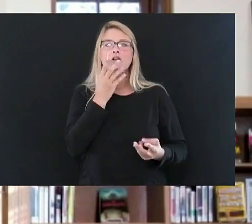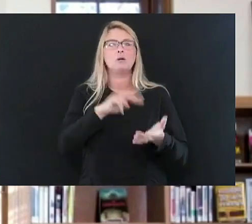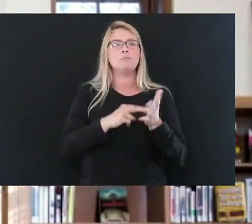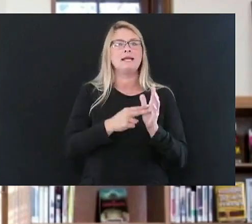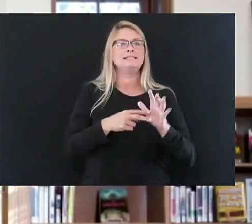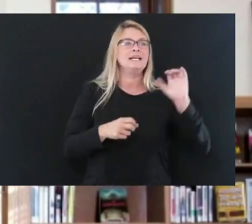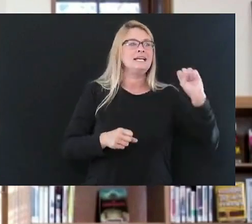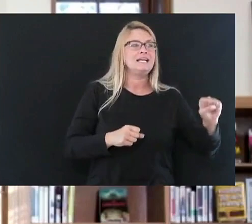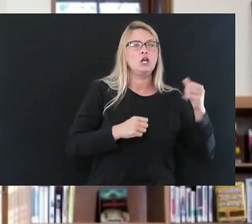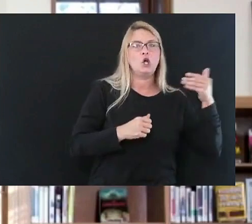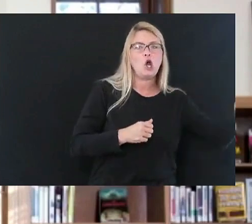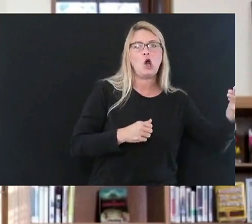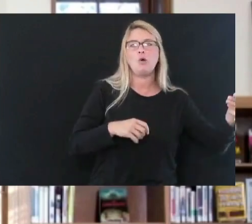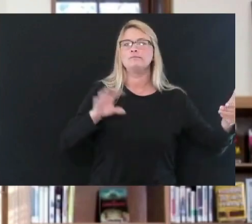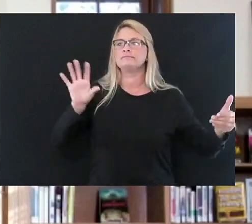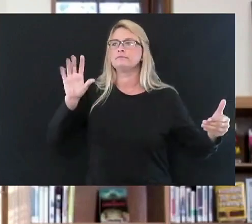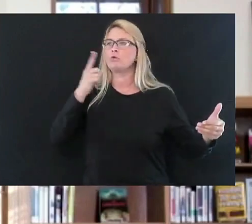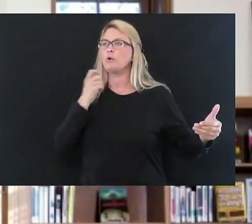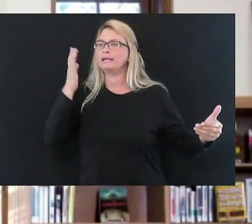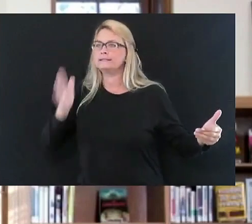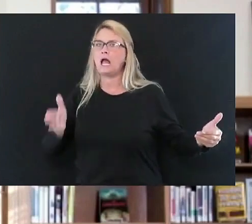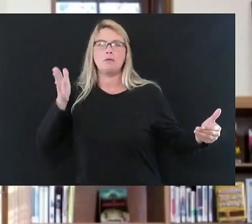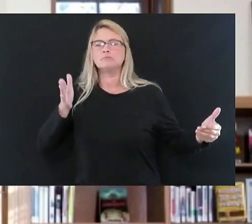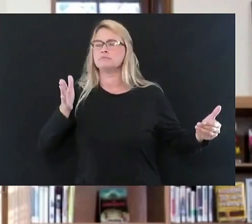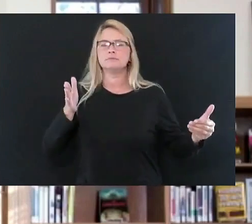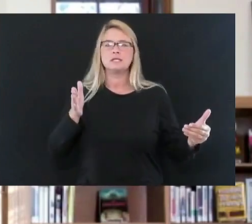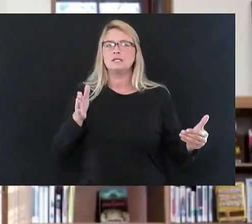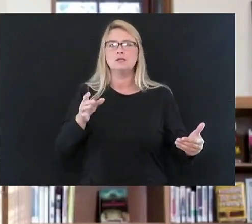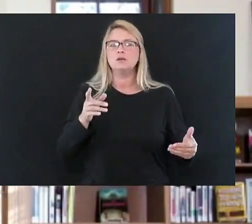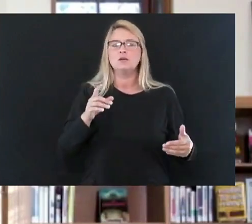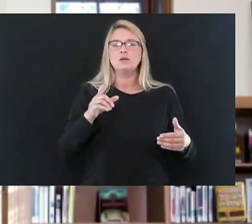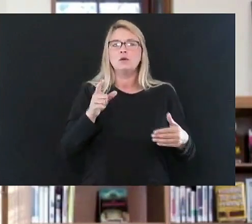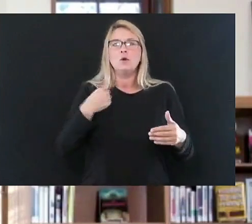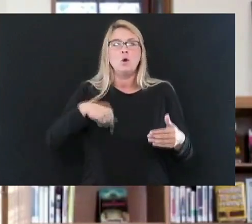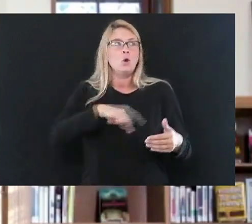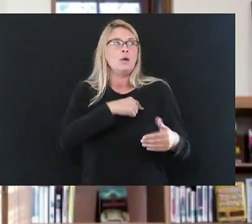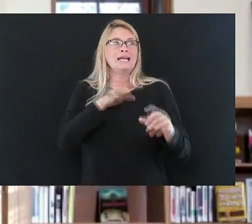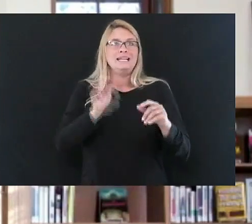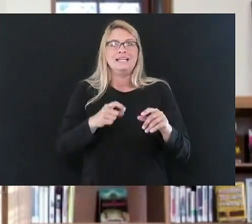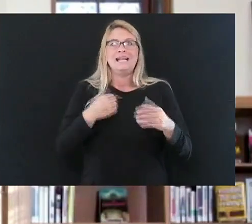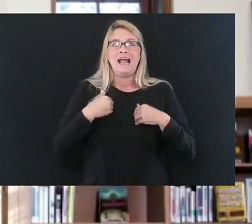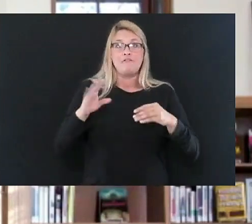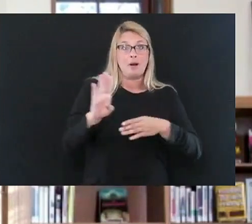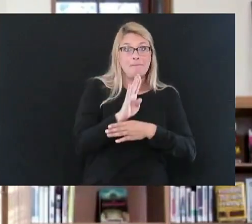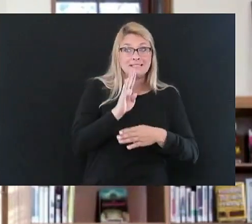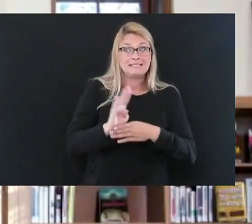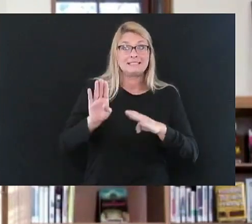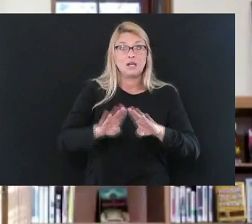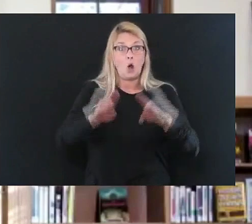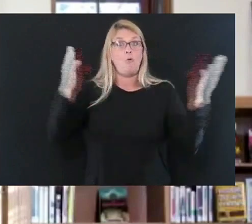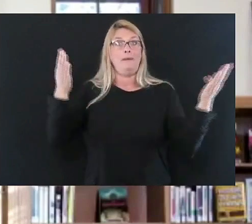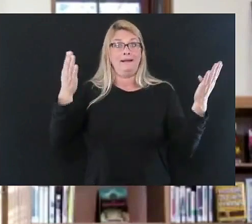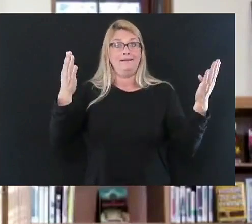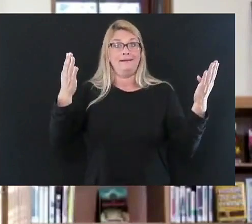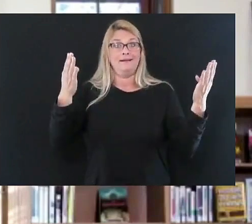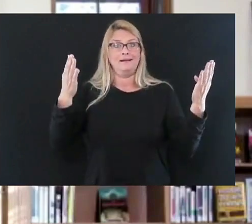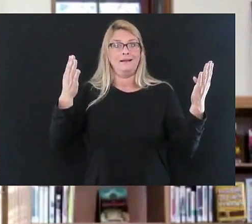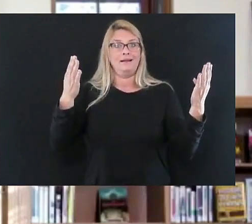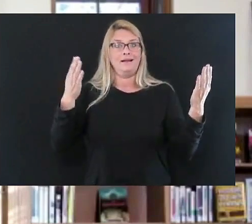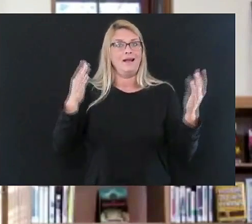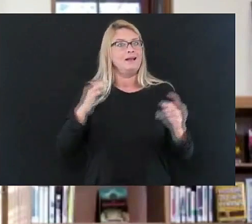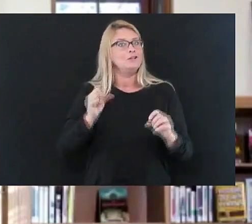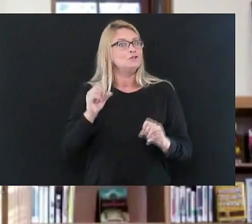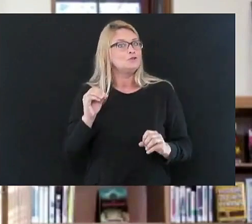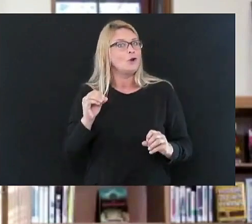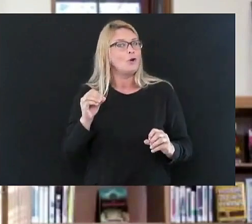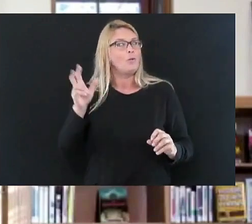down, that is impossible right now. People need to have their lifestyle, their businesses open. So we do hear